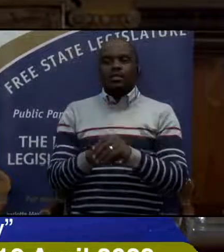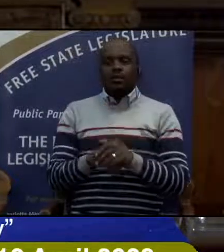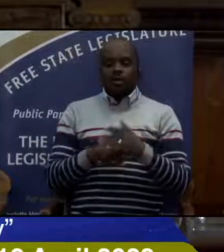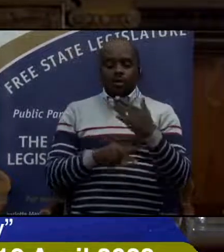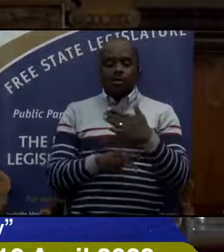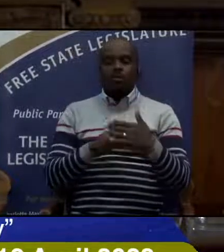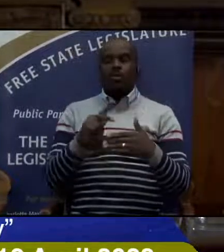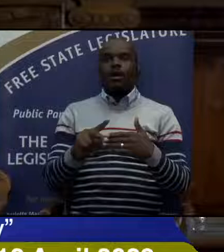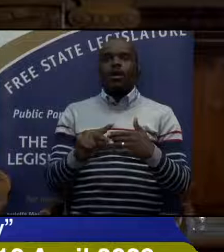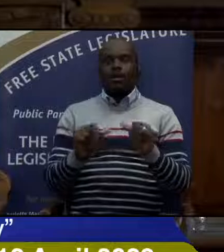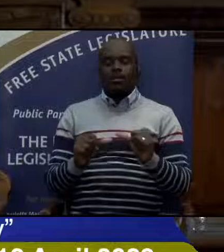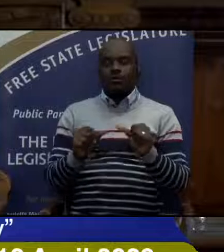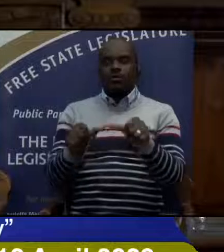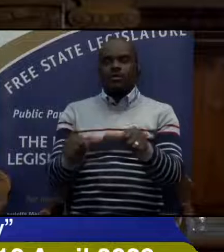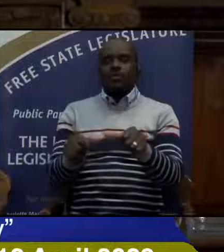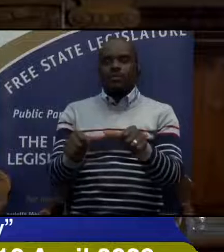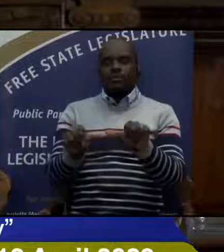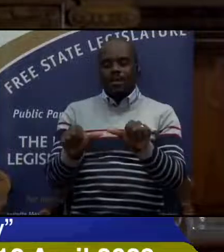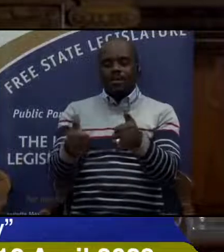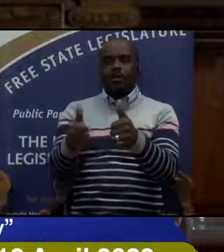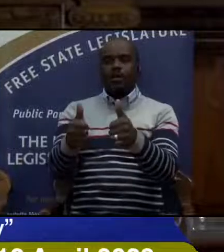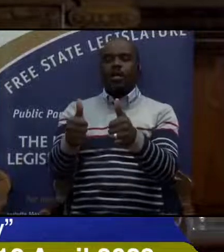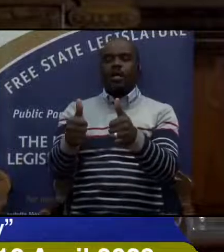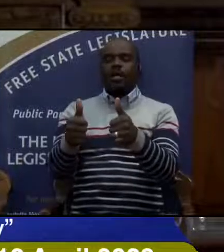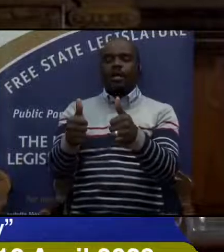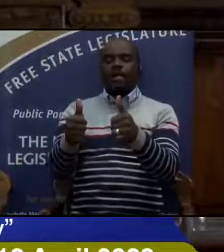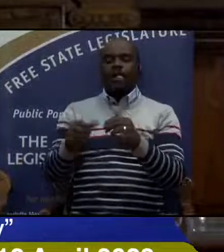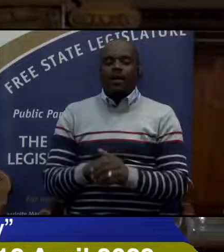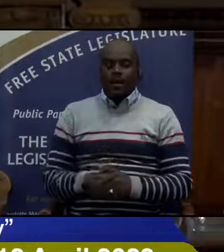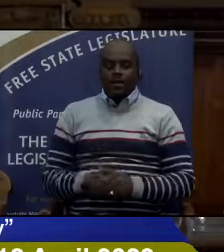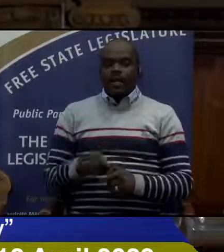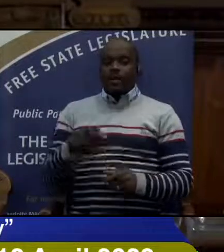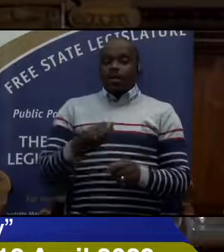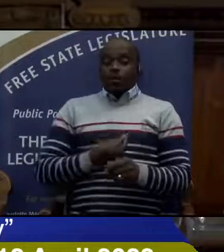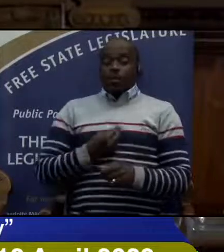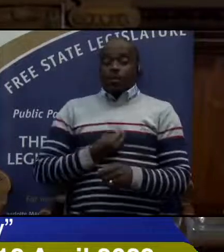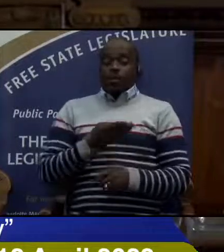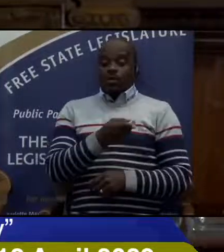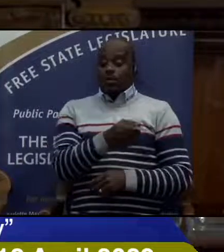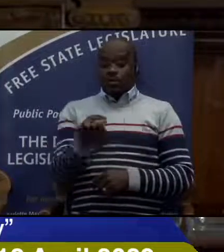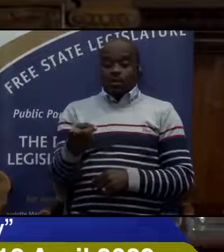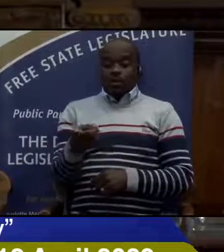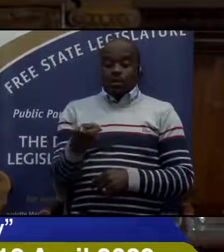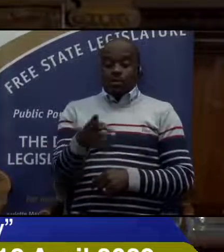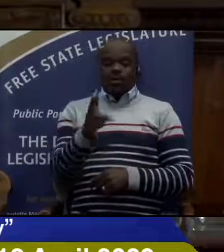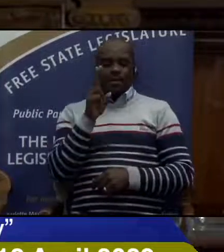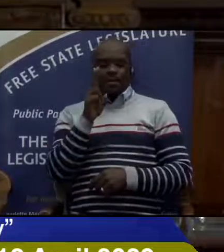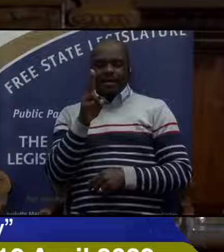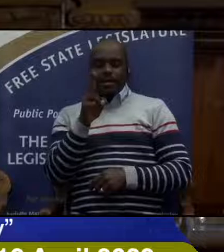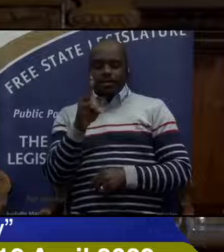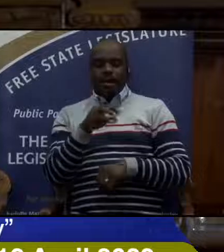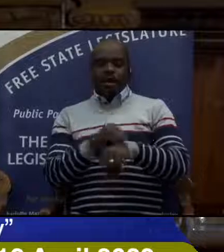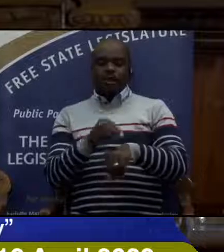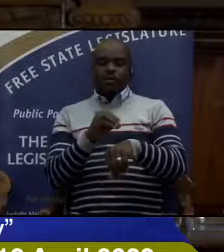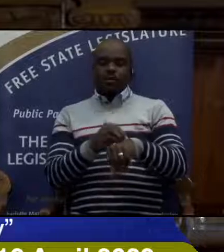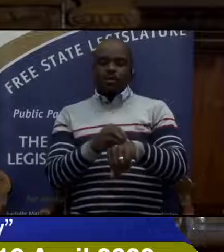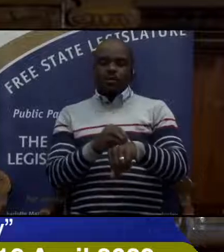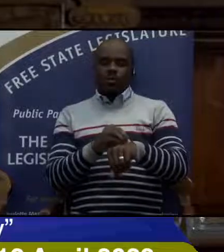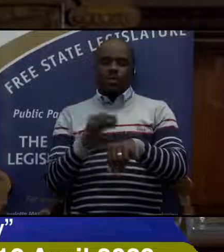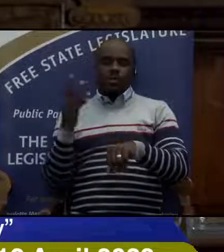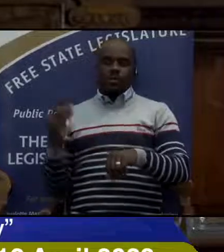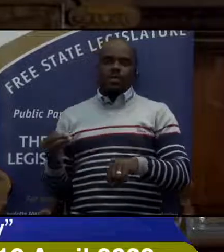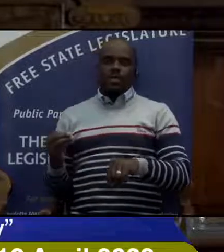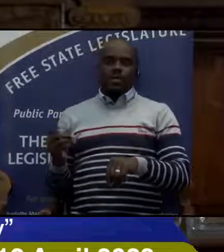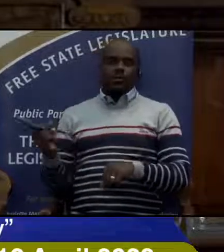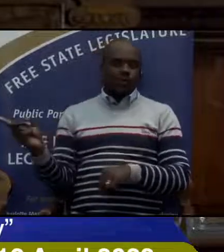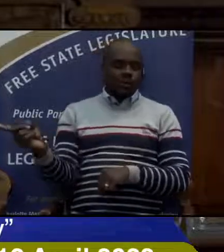colonial regime effect that we are still faced today. All of us represent here is entrenched